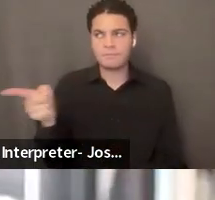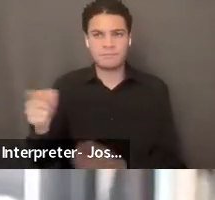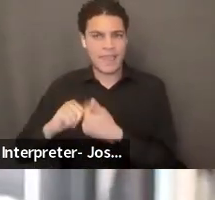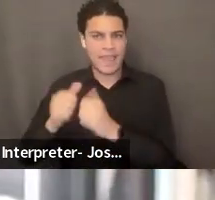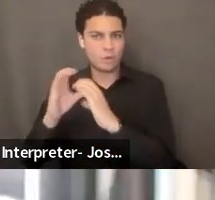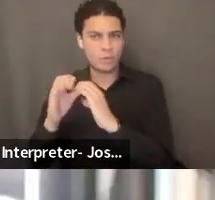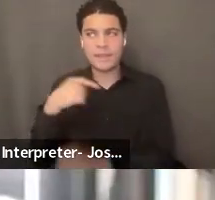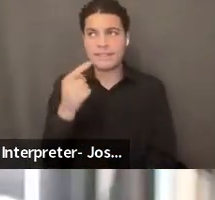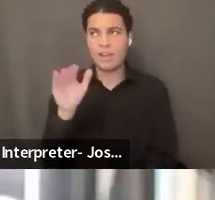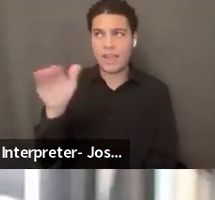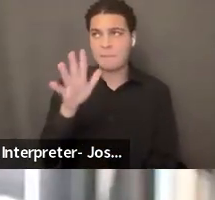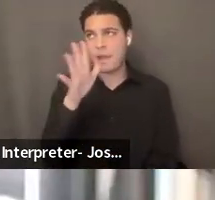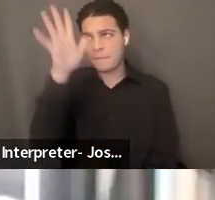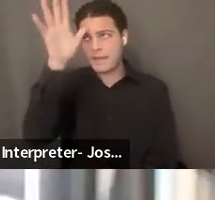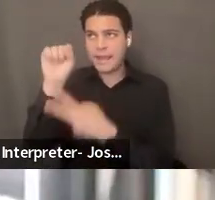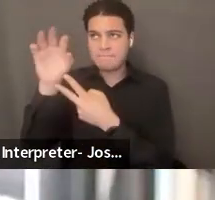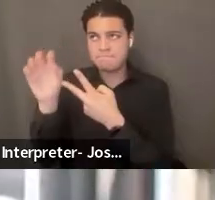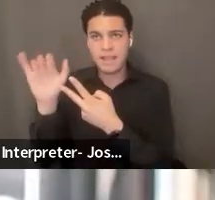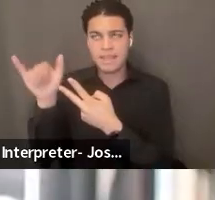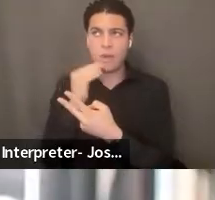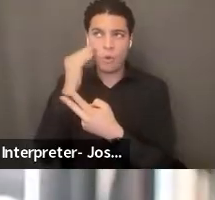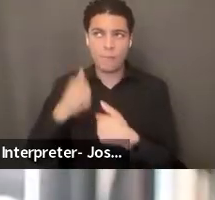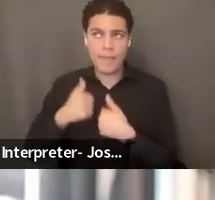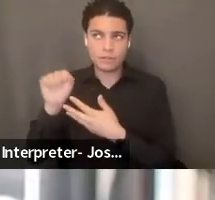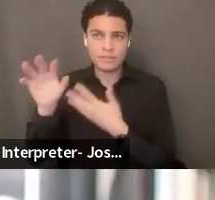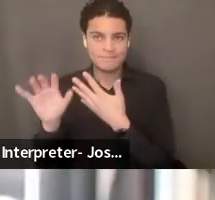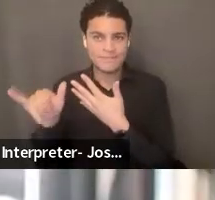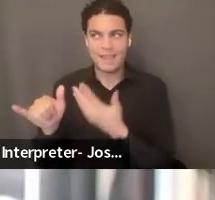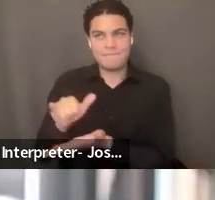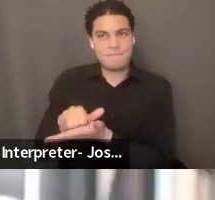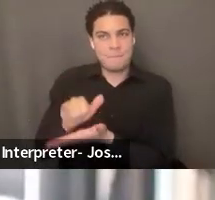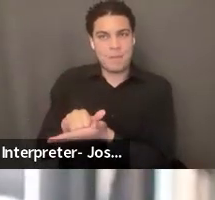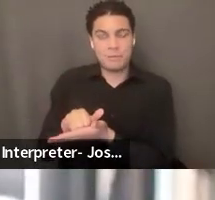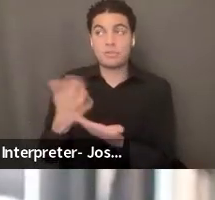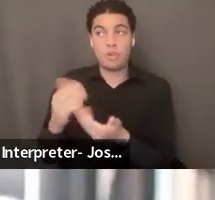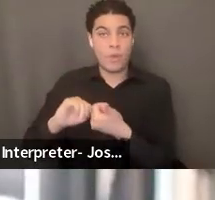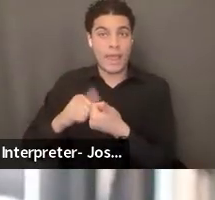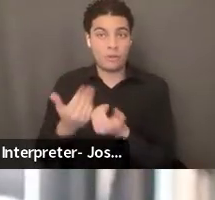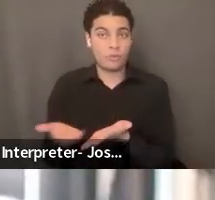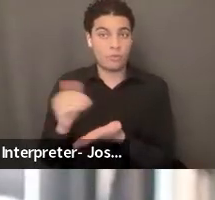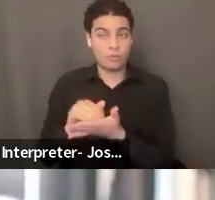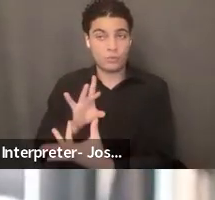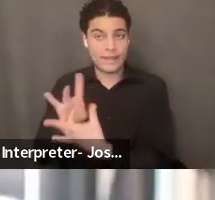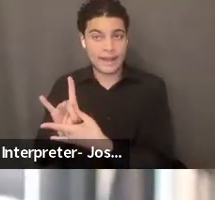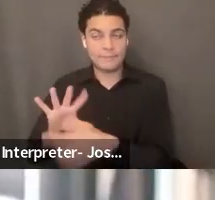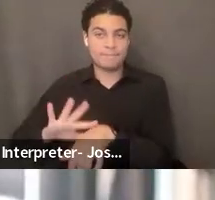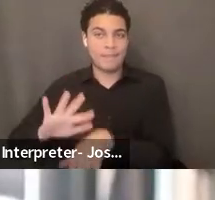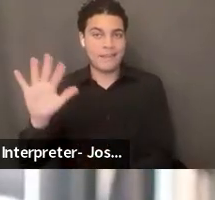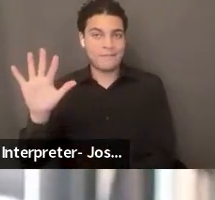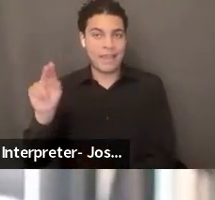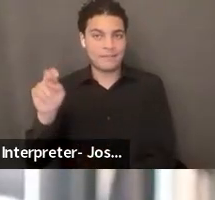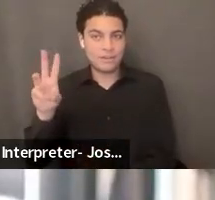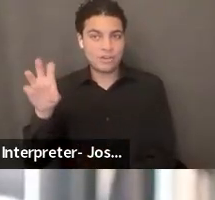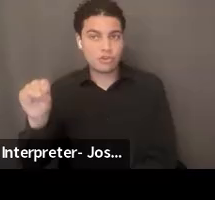him. So my only way to reconnect in the event he does go missing would be the 5 o'clock news and or the local